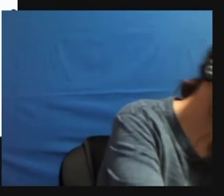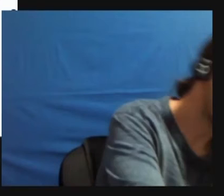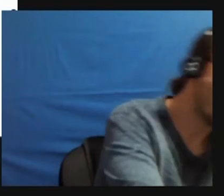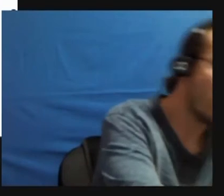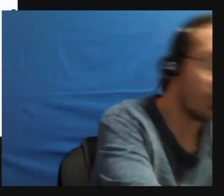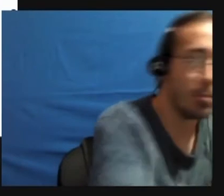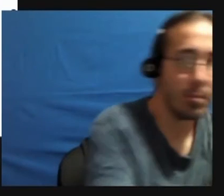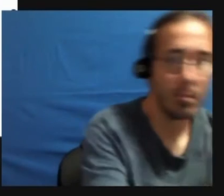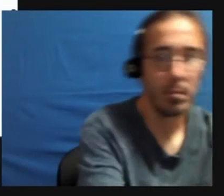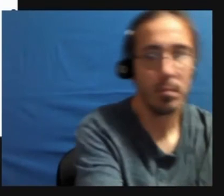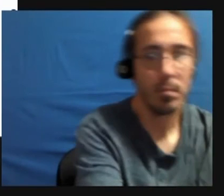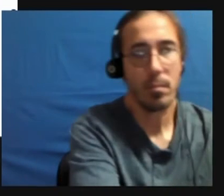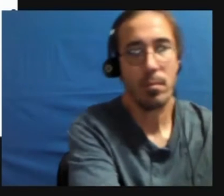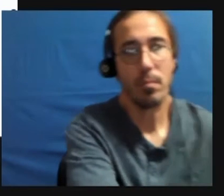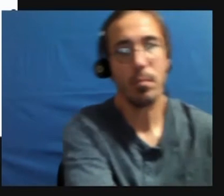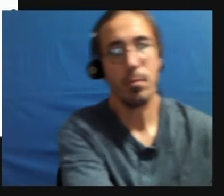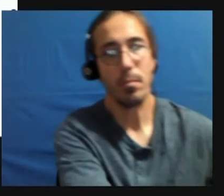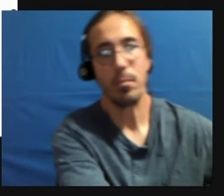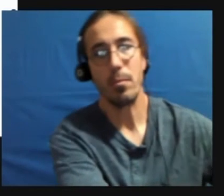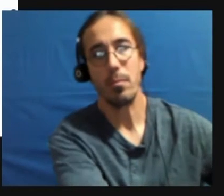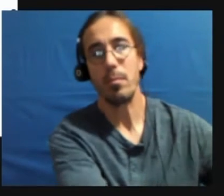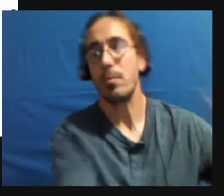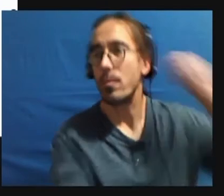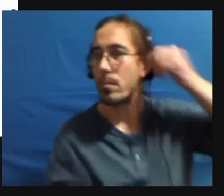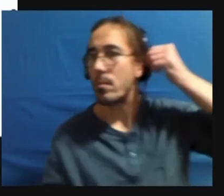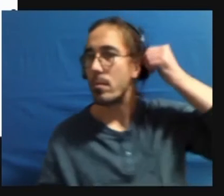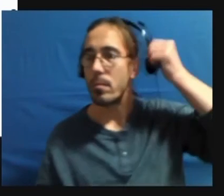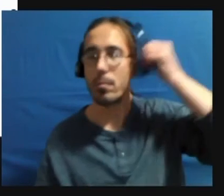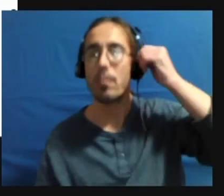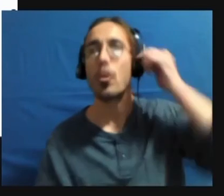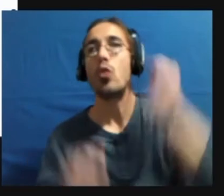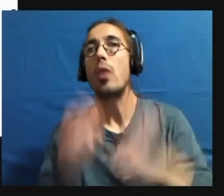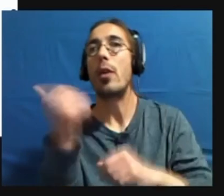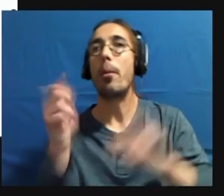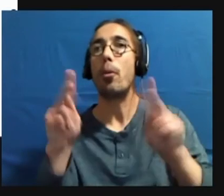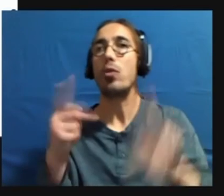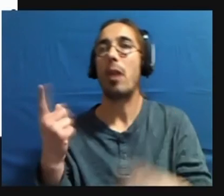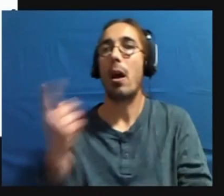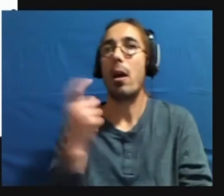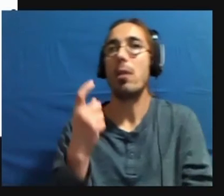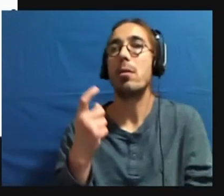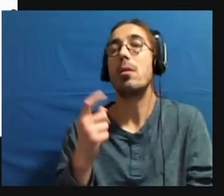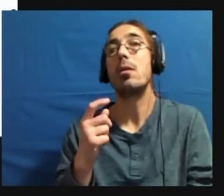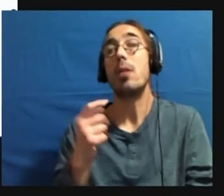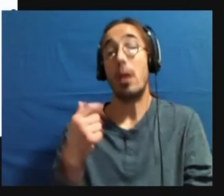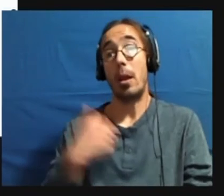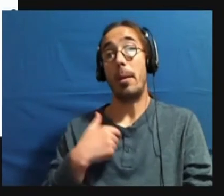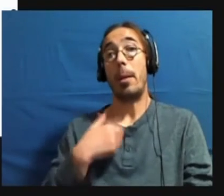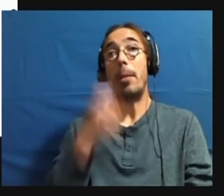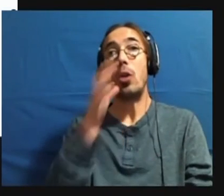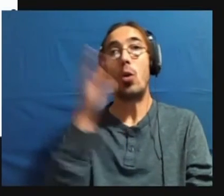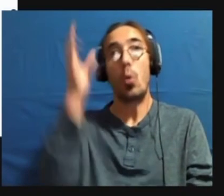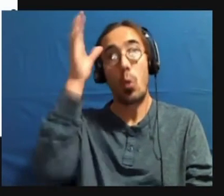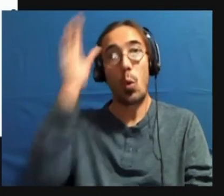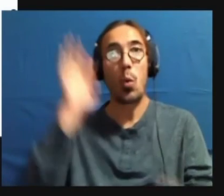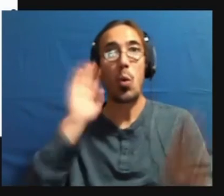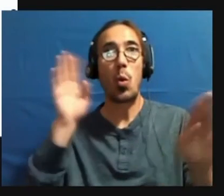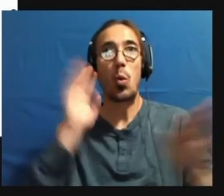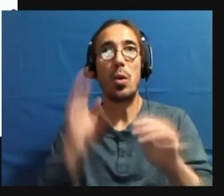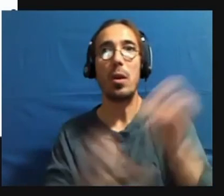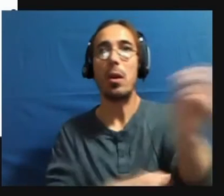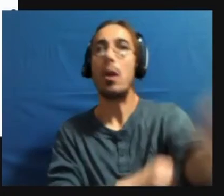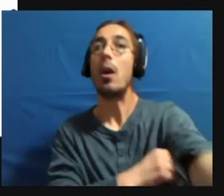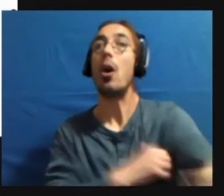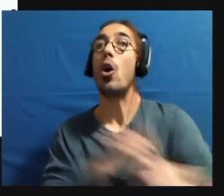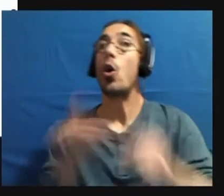Right. So another question that was asked is, I'm a parent. Hello, parent. When my